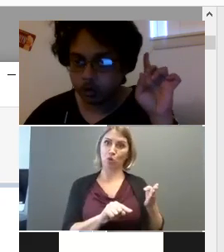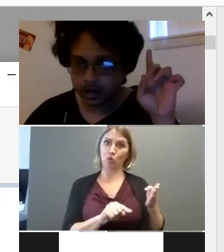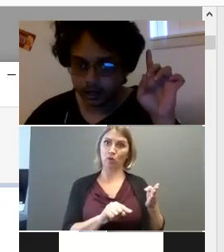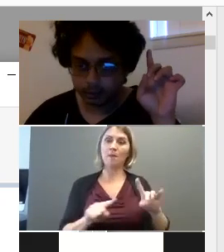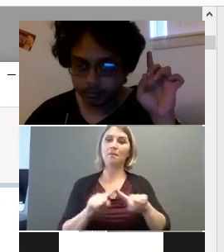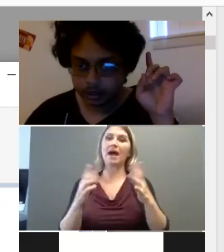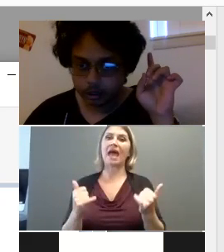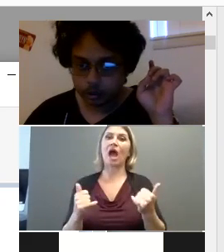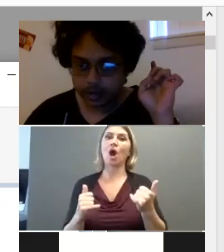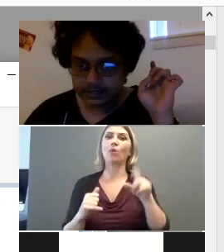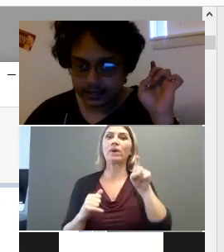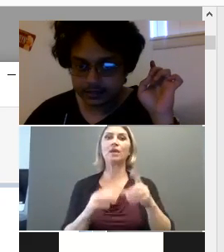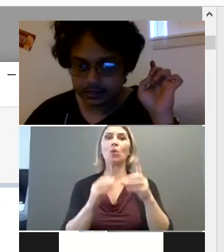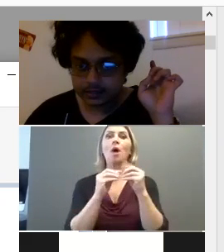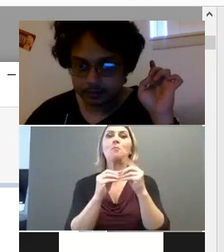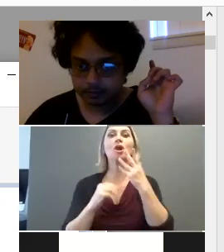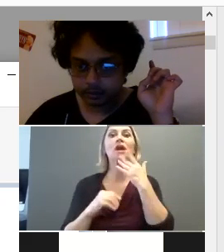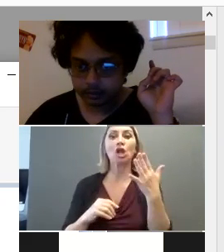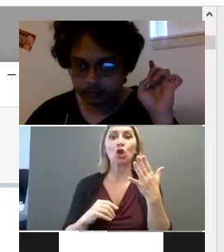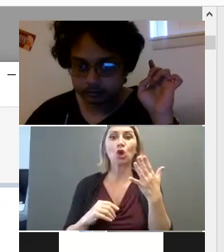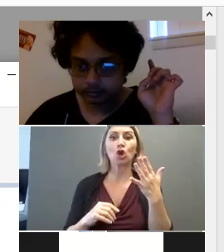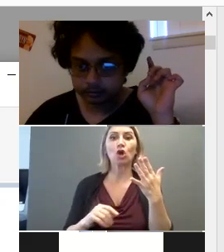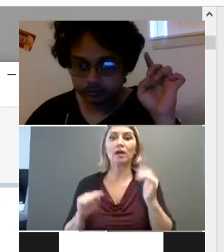need one more color to assign this